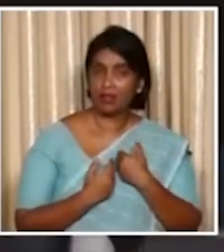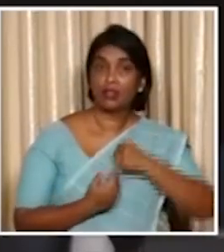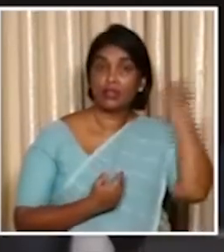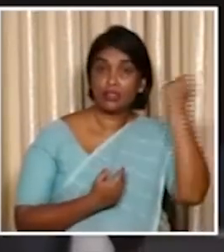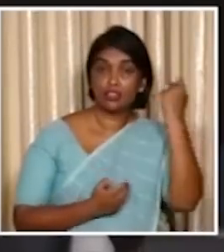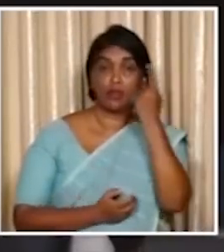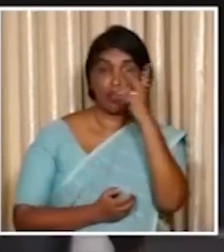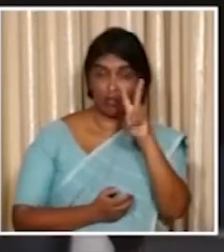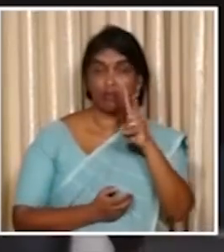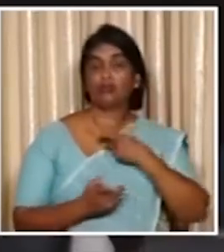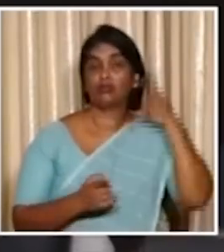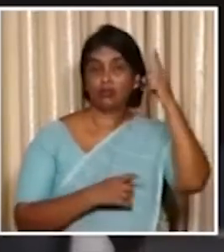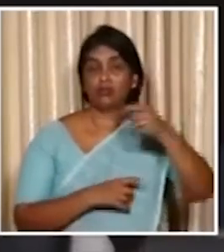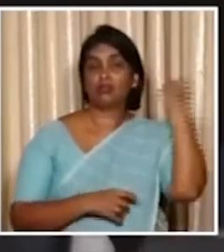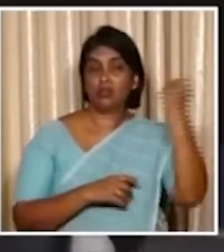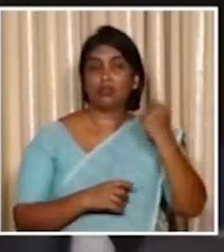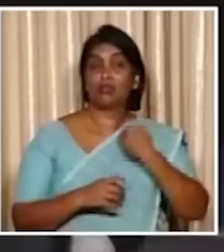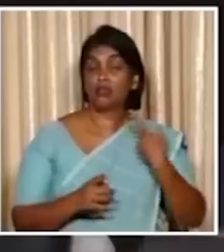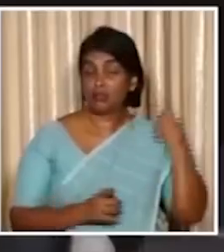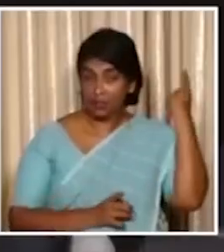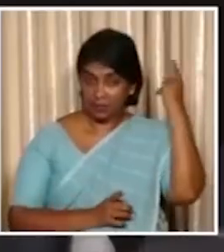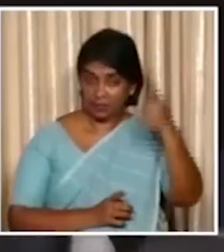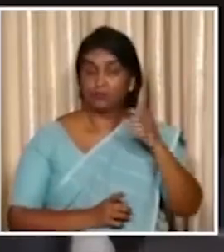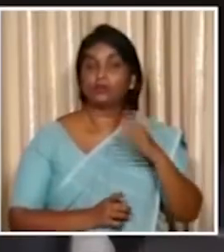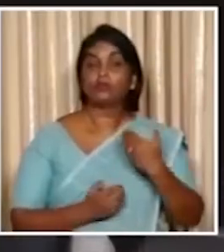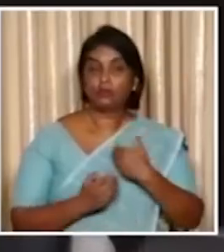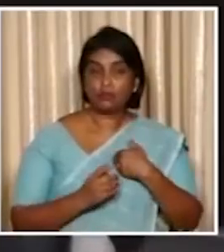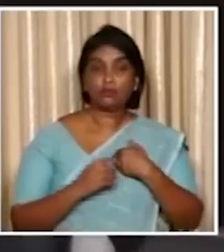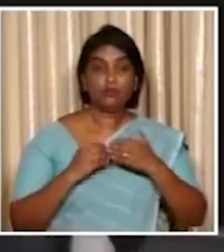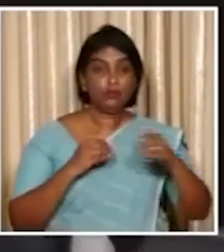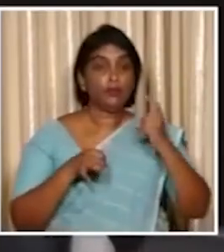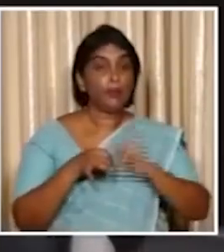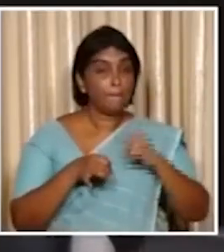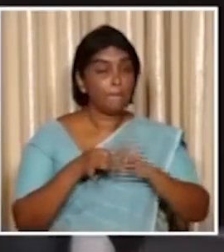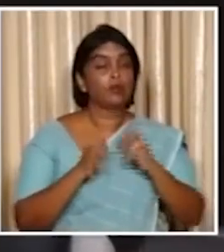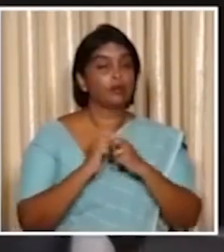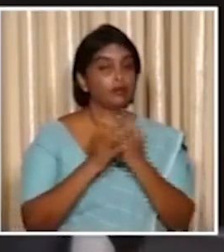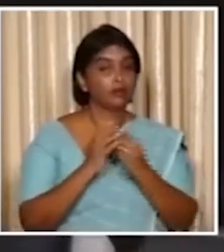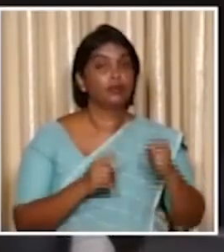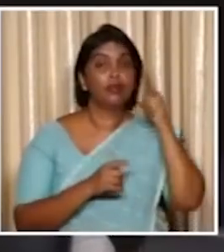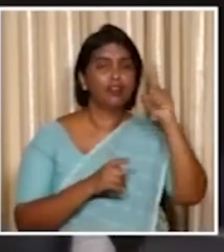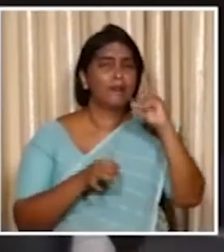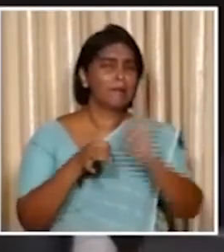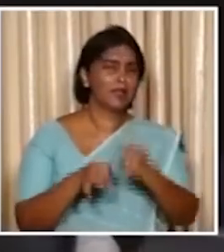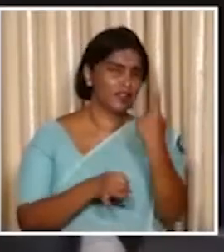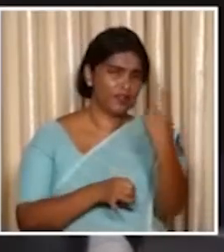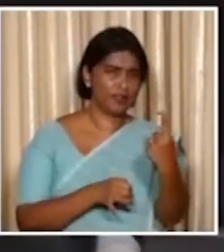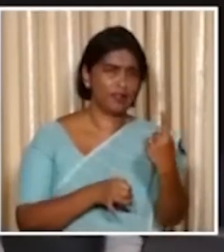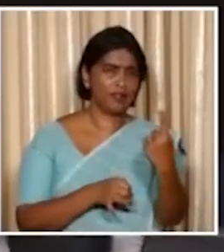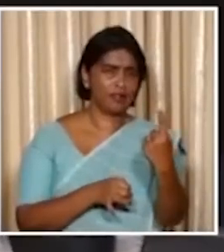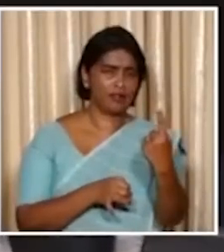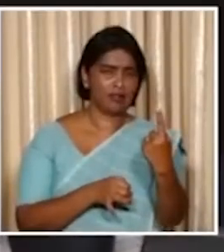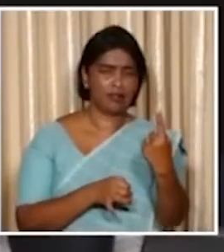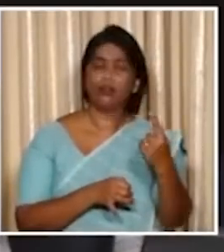to find a solution to the long-lasting problems. Merely, you have one problem. You only have everybody you